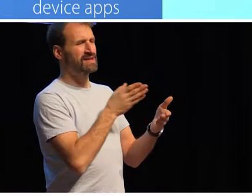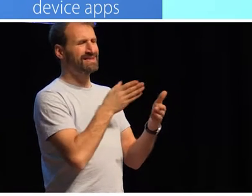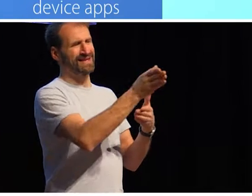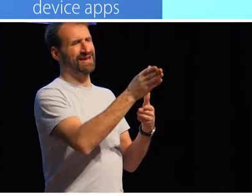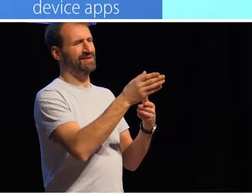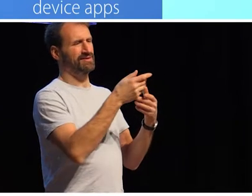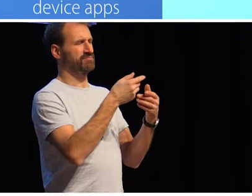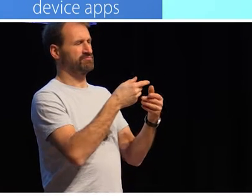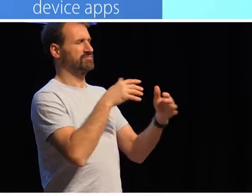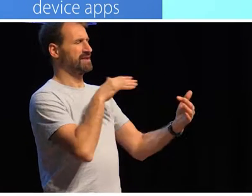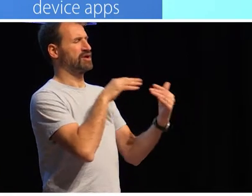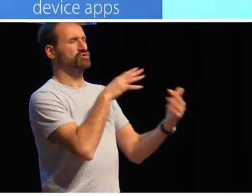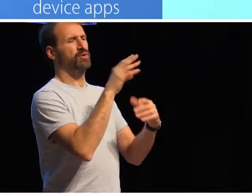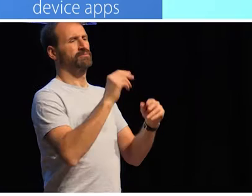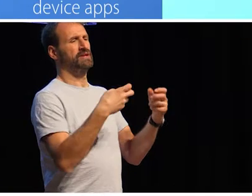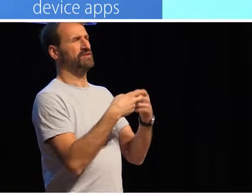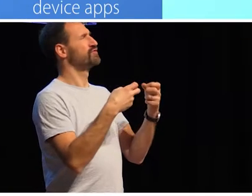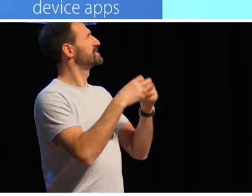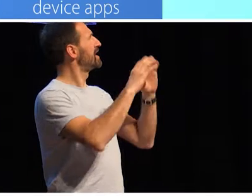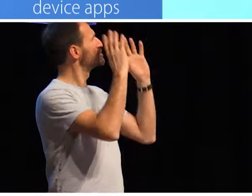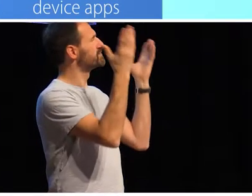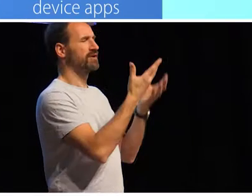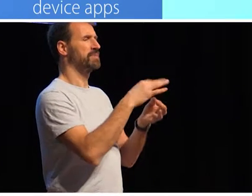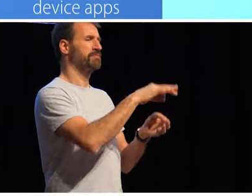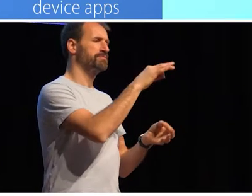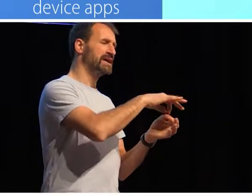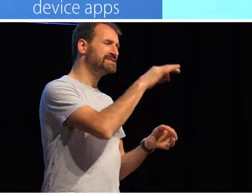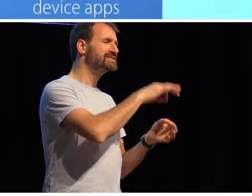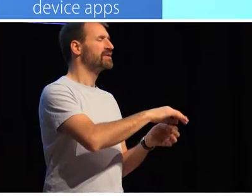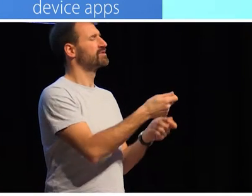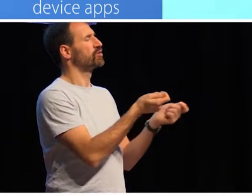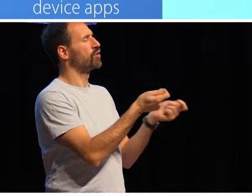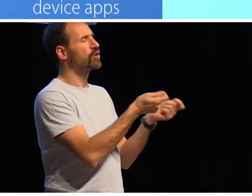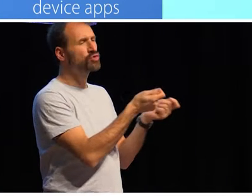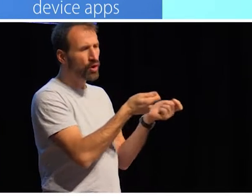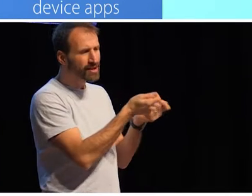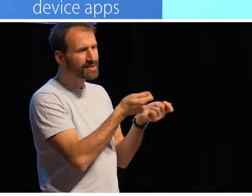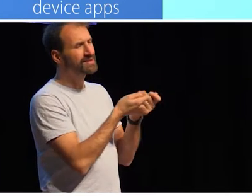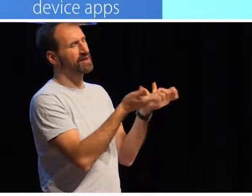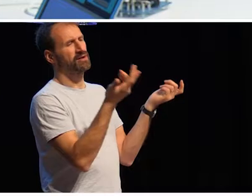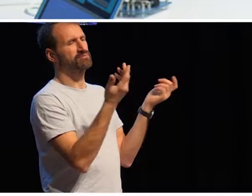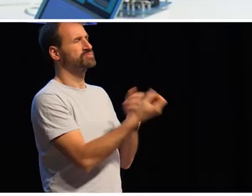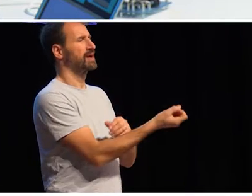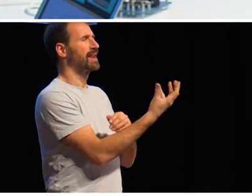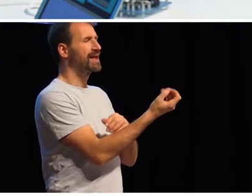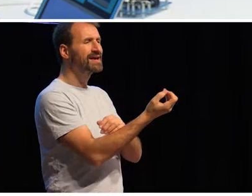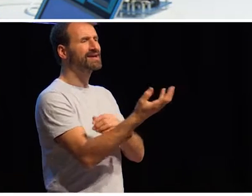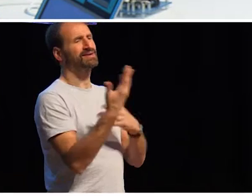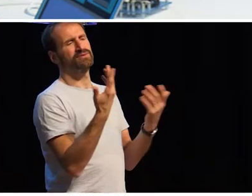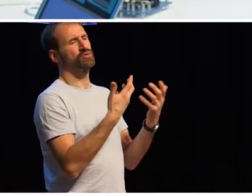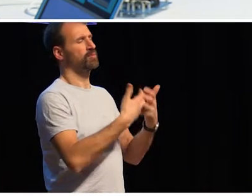physical world, measure some things or control some devices like lights or motors or